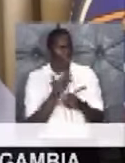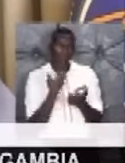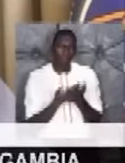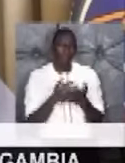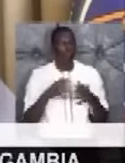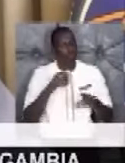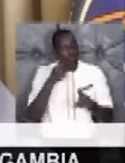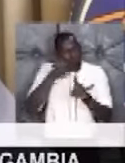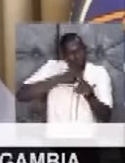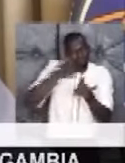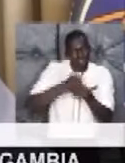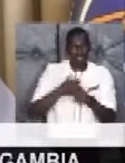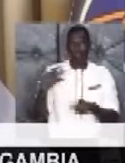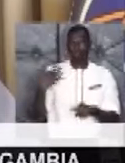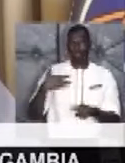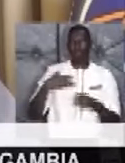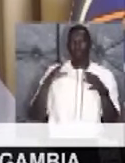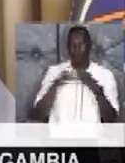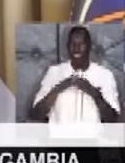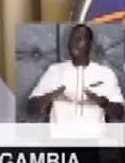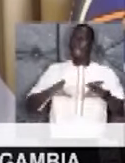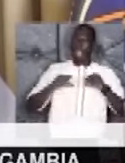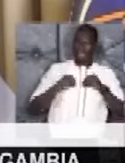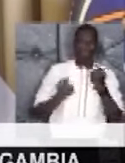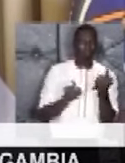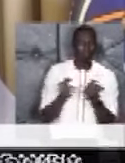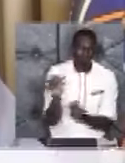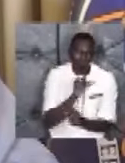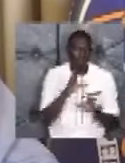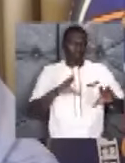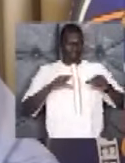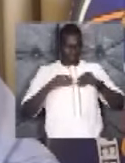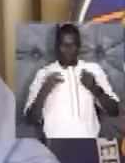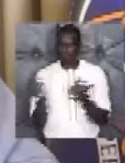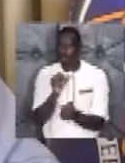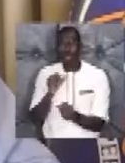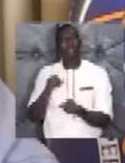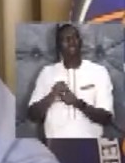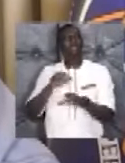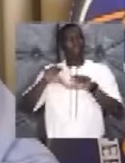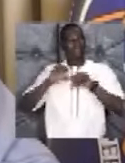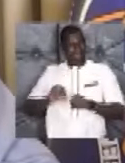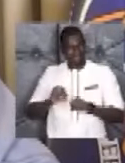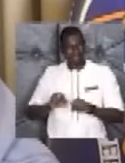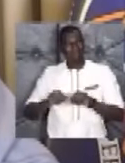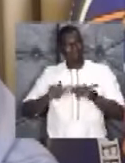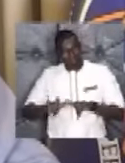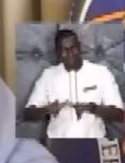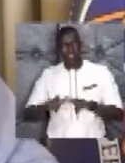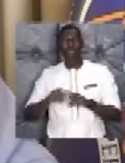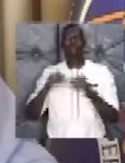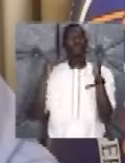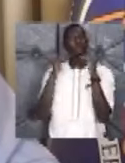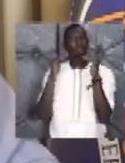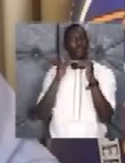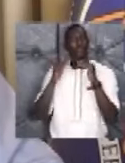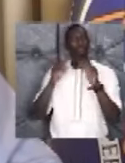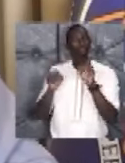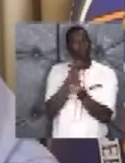interfaith cooperation and tolerance in our communities, maintain the principle of equal status